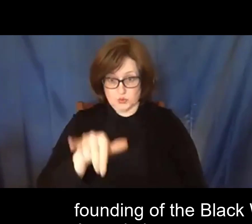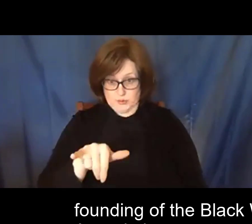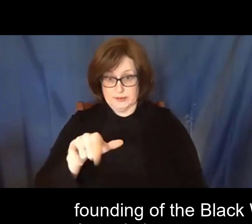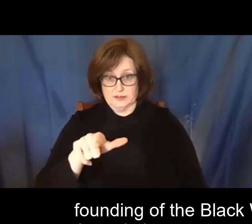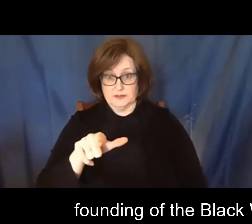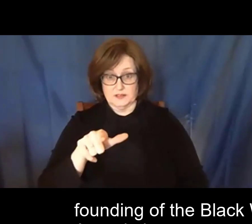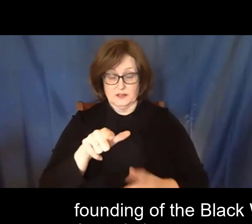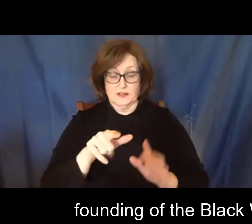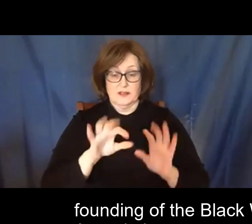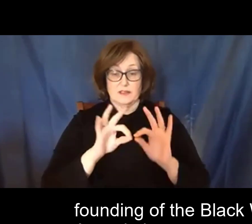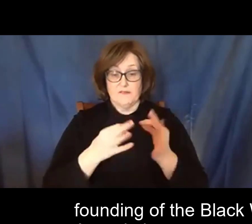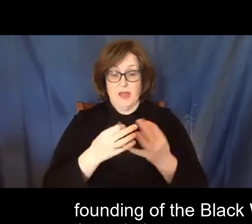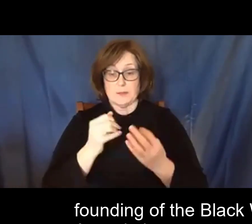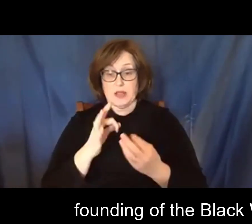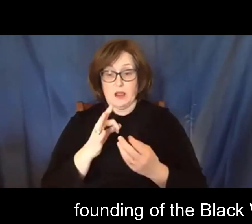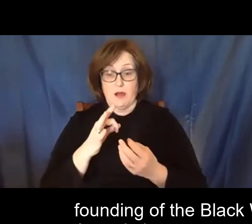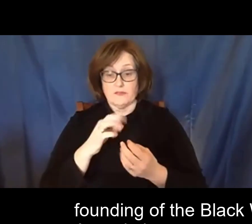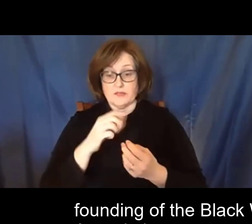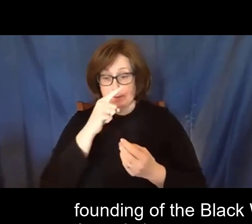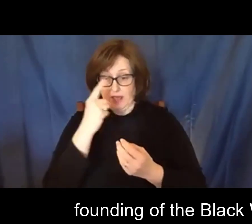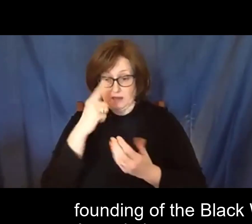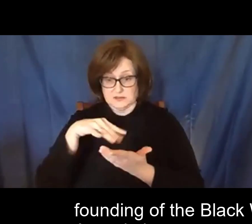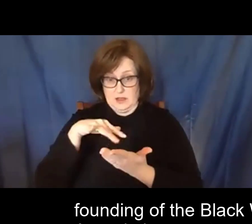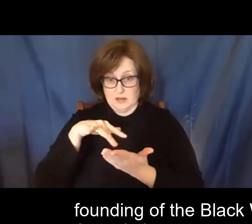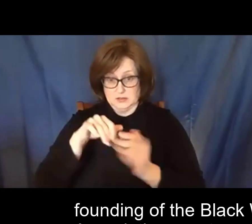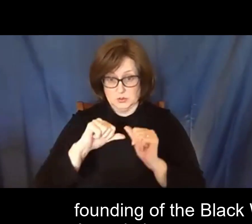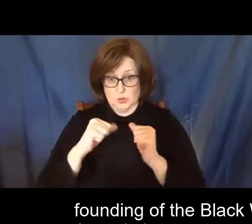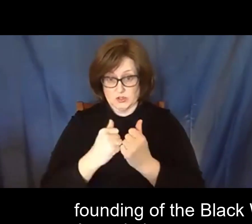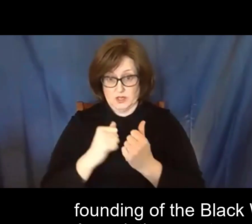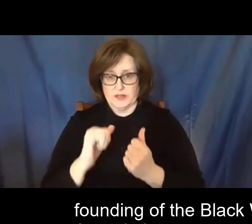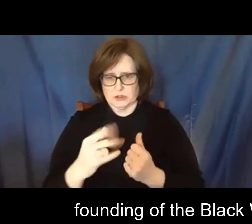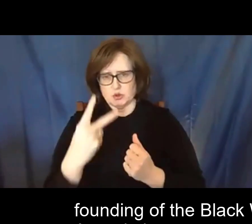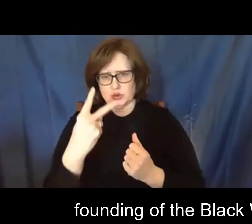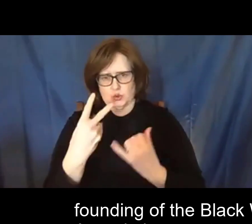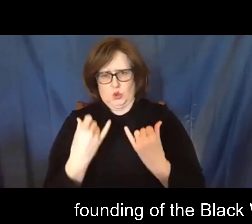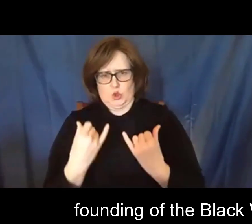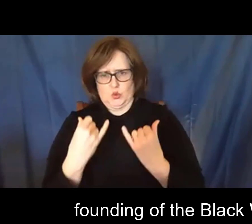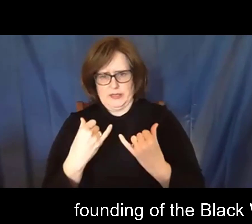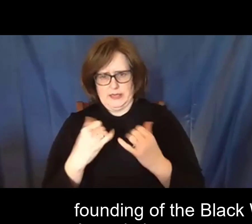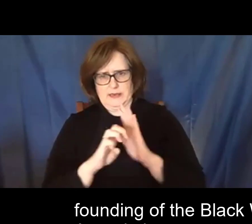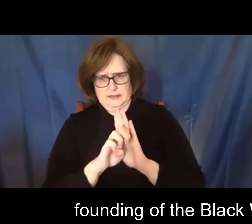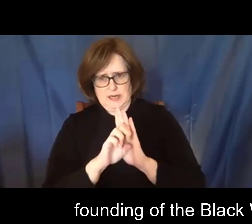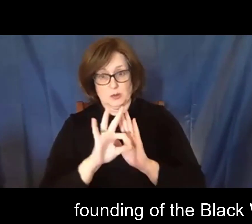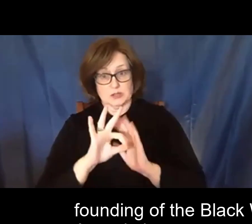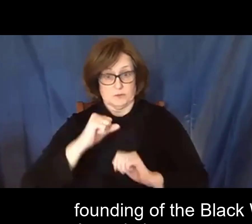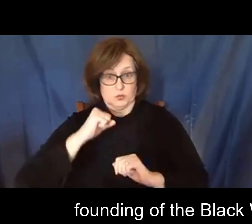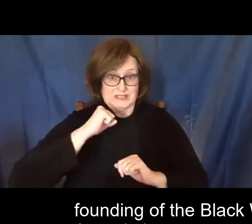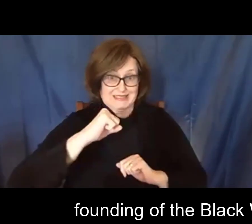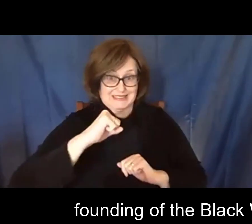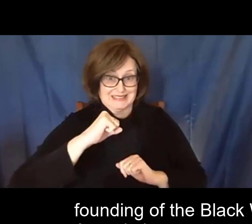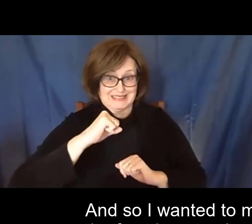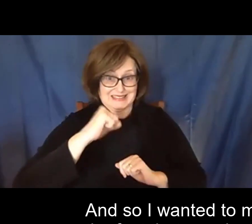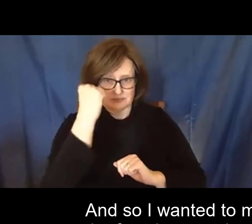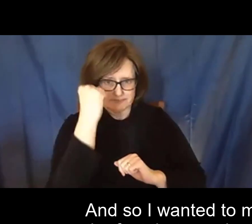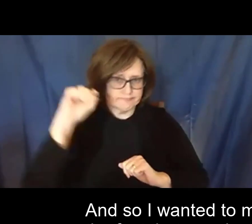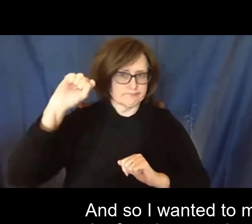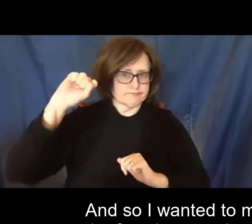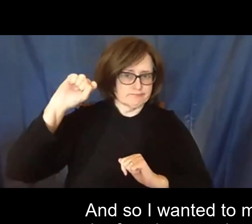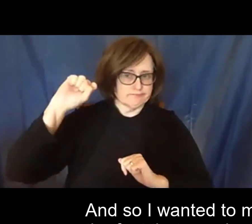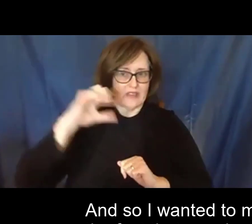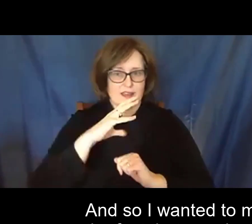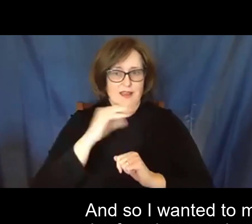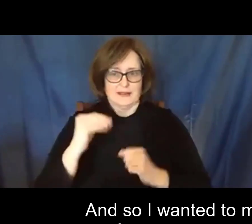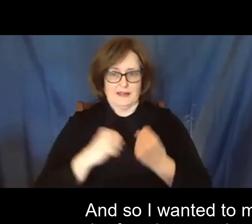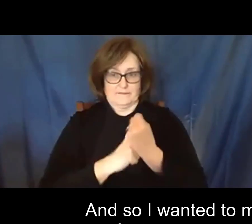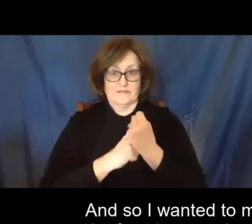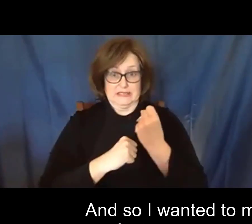Studies Association are two contemporary examples of resistance and advocacy. And so I